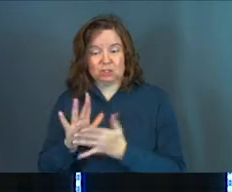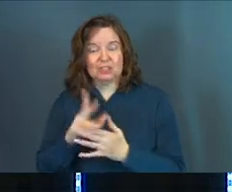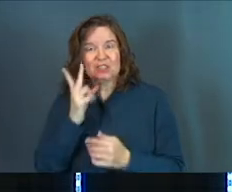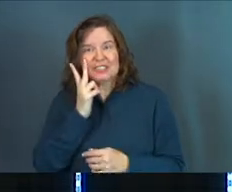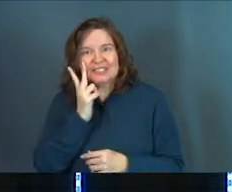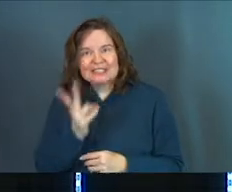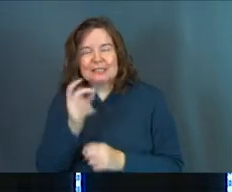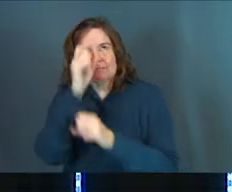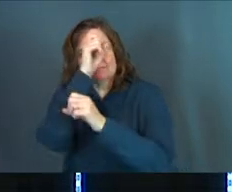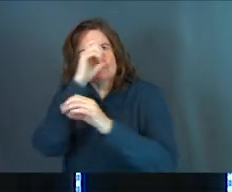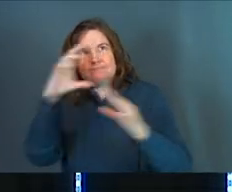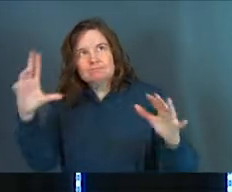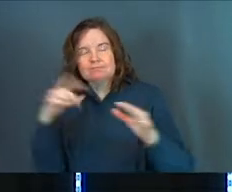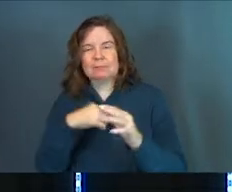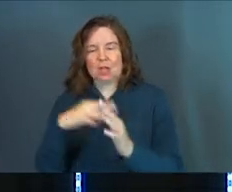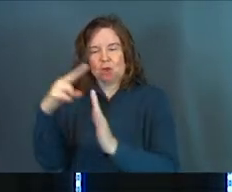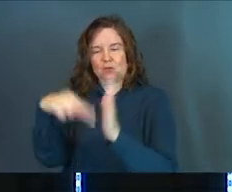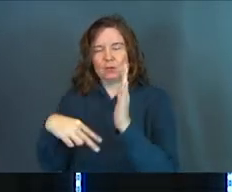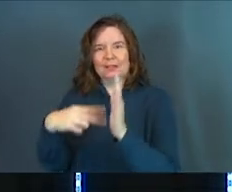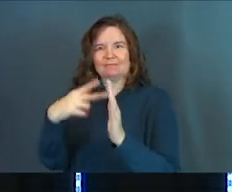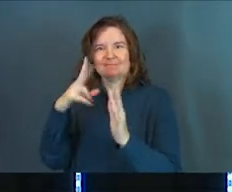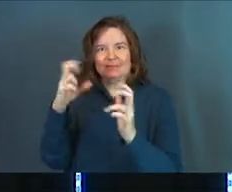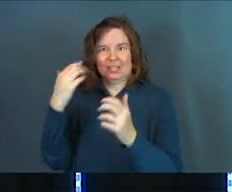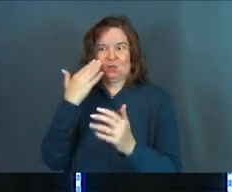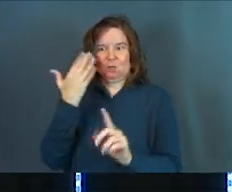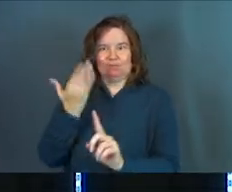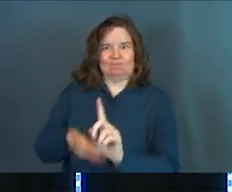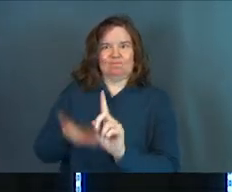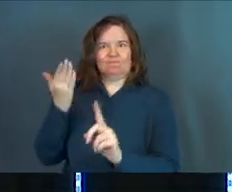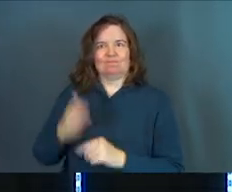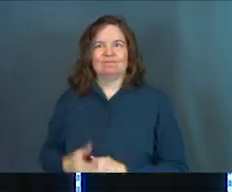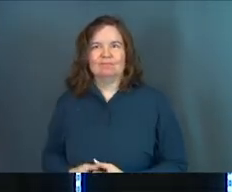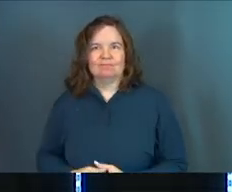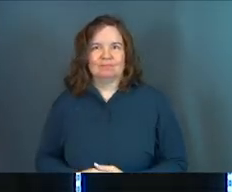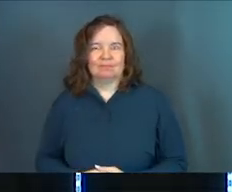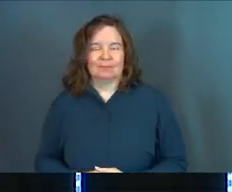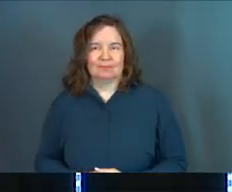just see somebody and read their mail. He just knew.